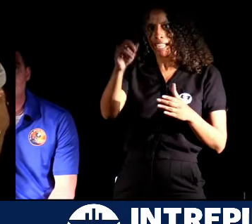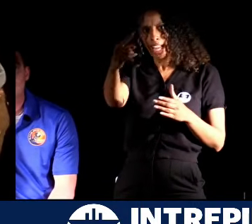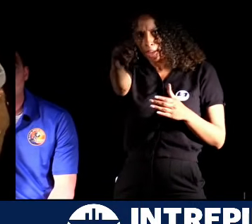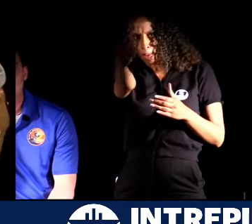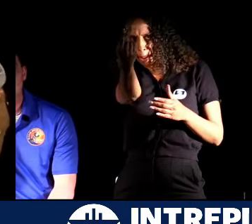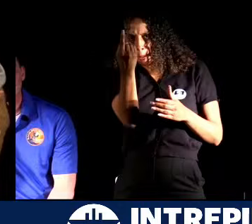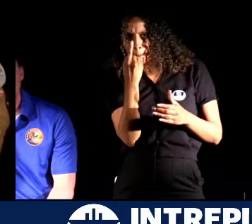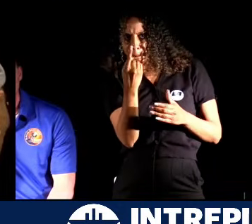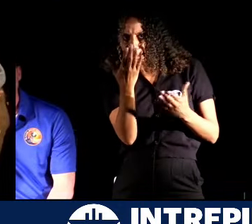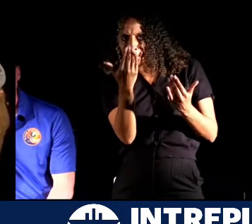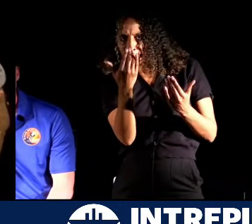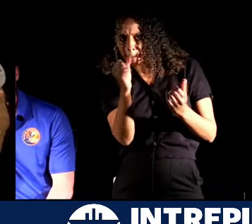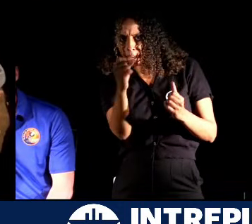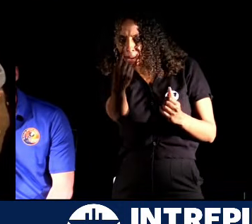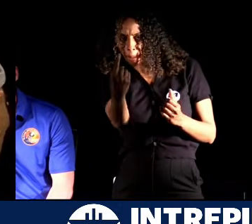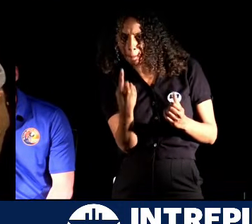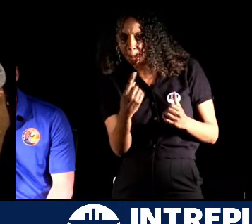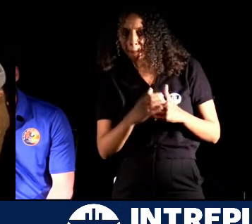please come over?